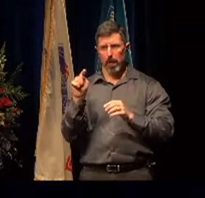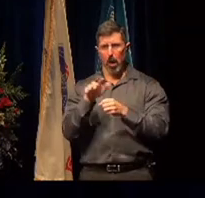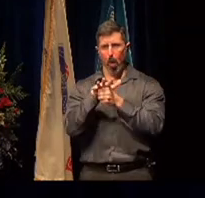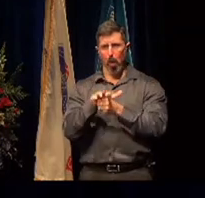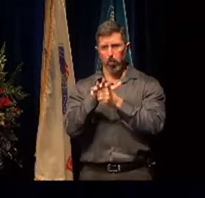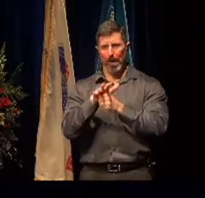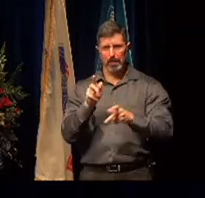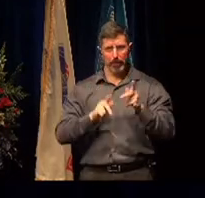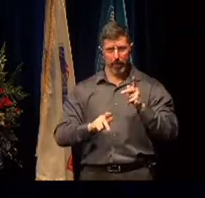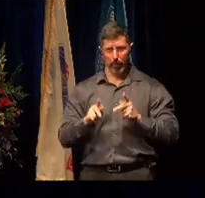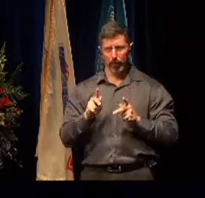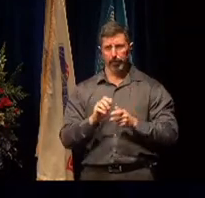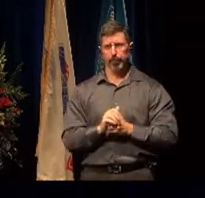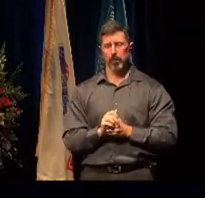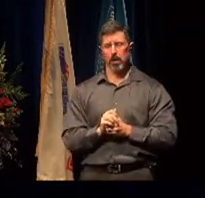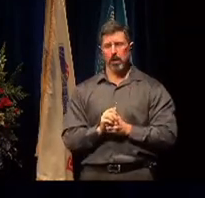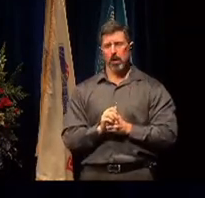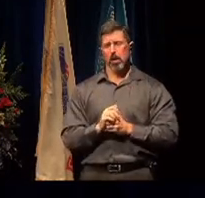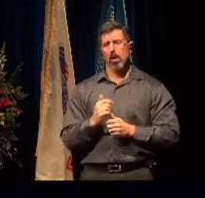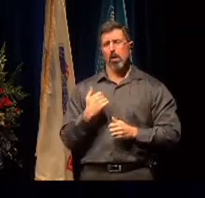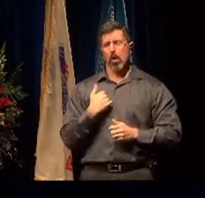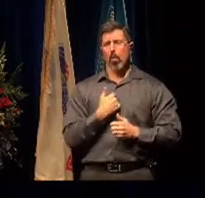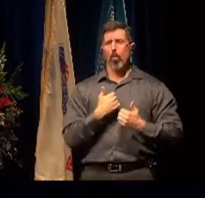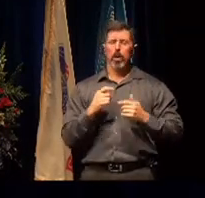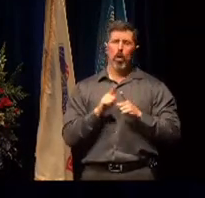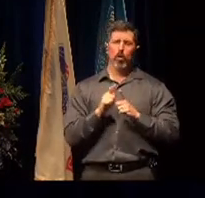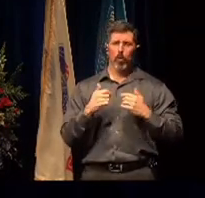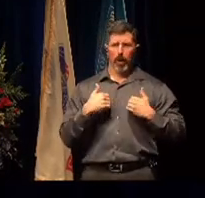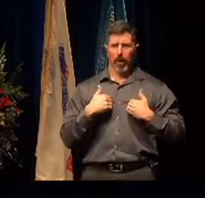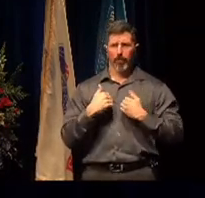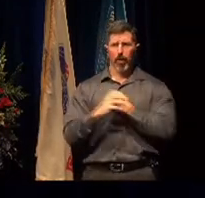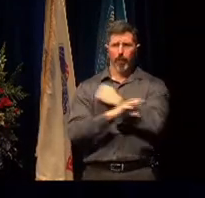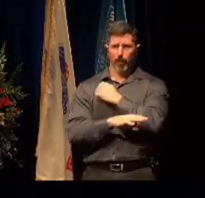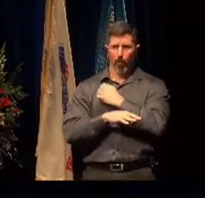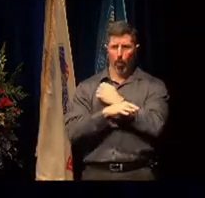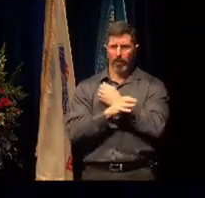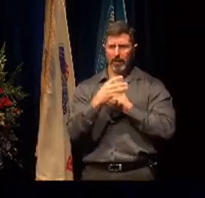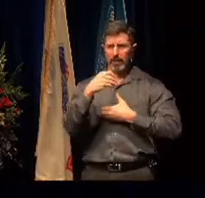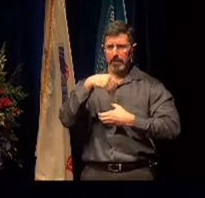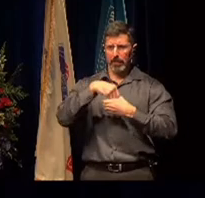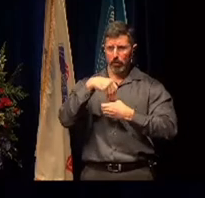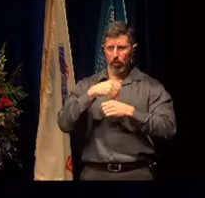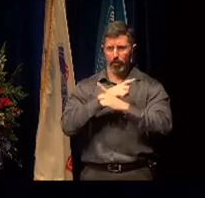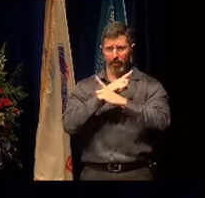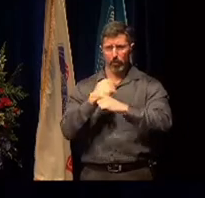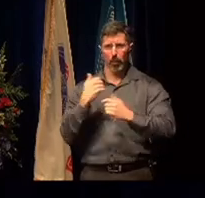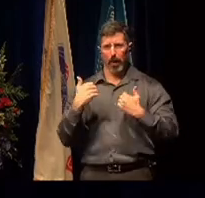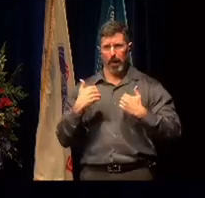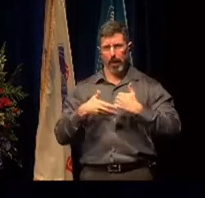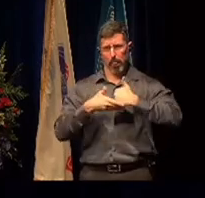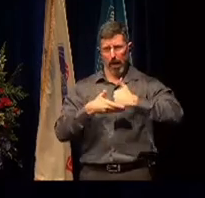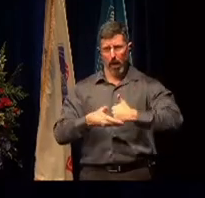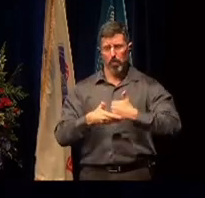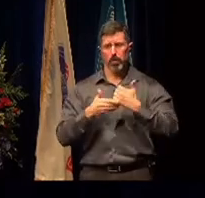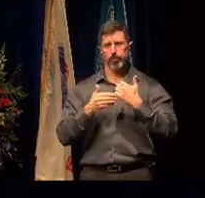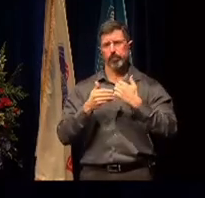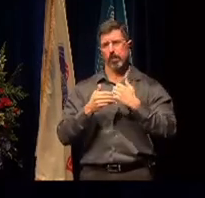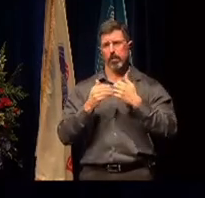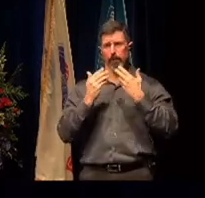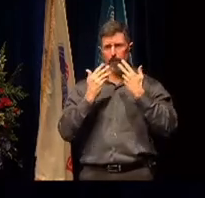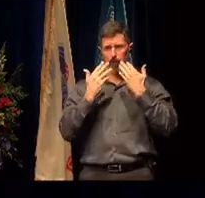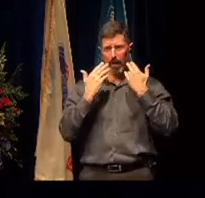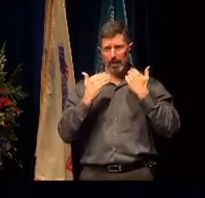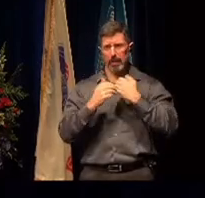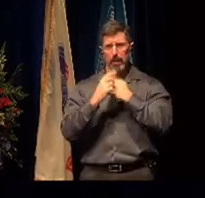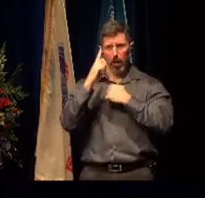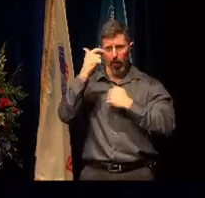unconventional warfare is something that we call foreign internal defense, where we help friendly governments and their militaries to ward off active